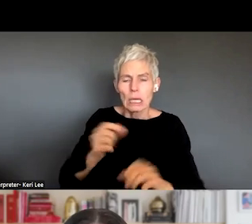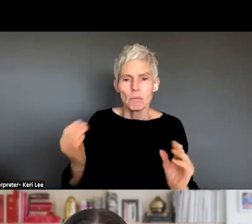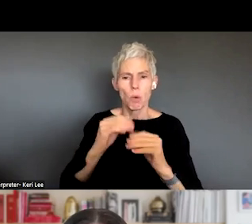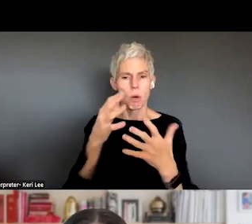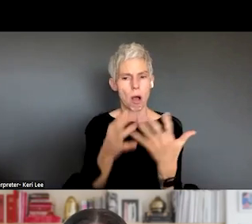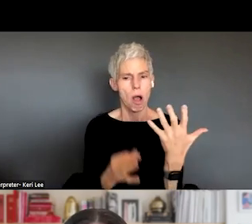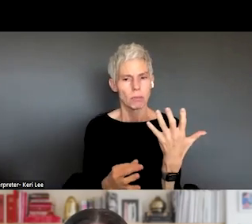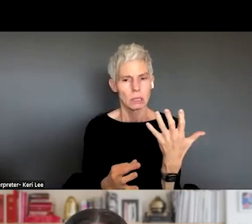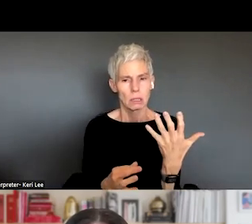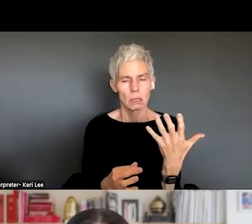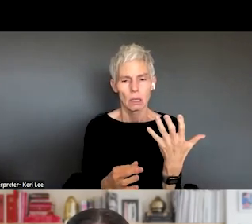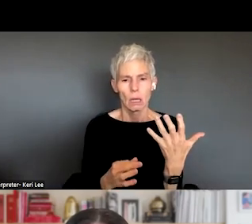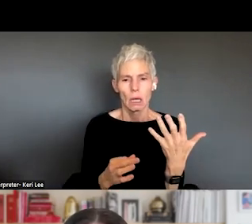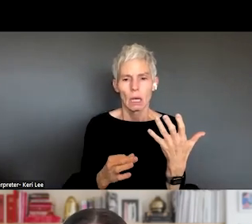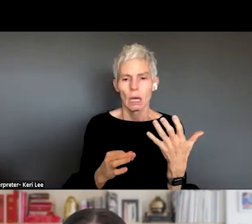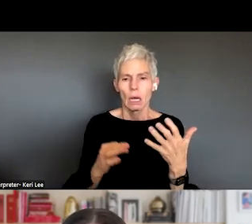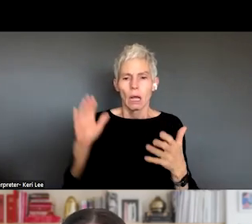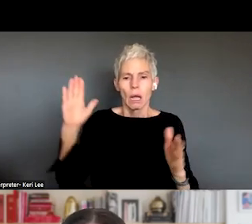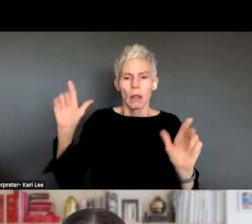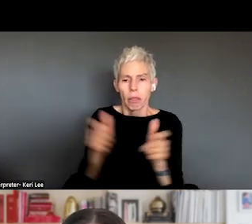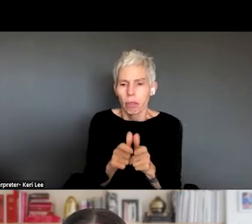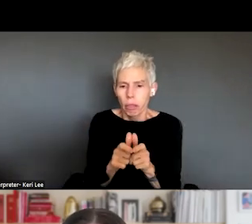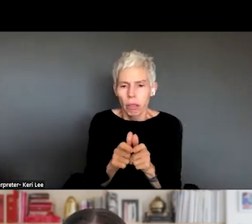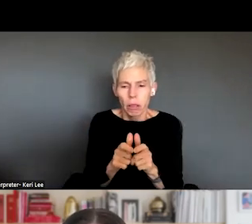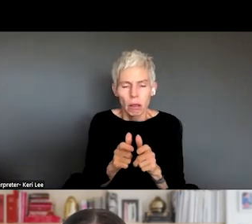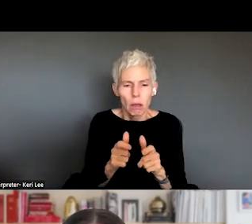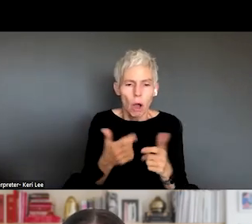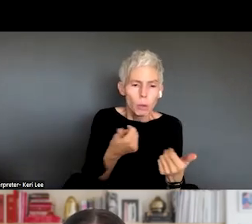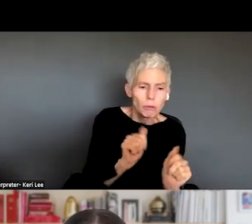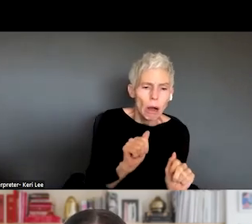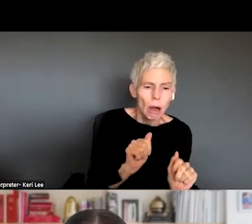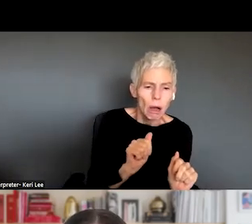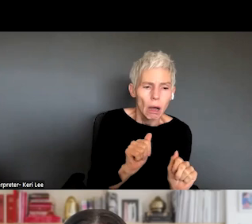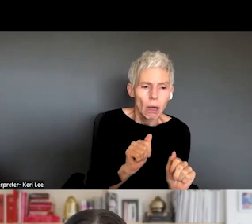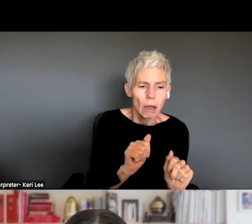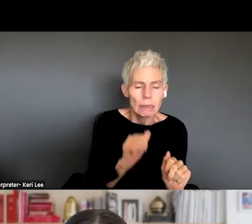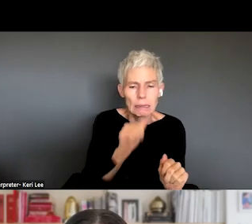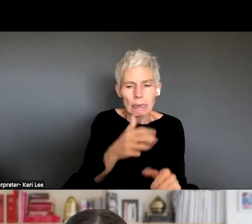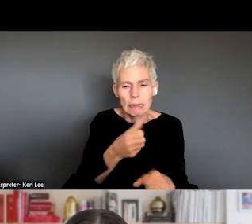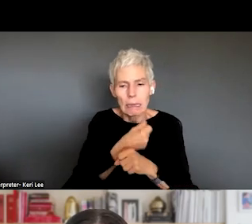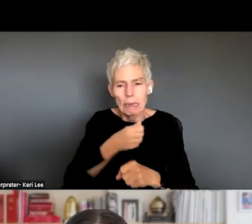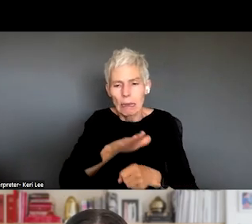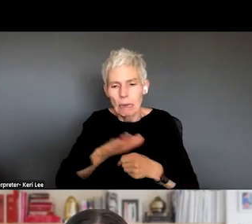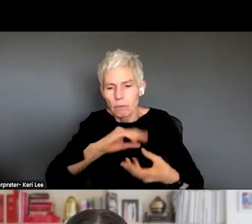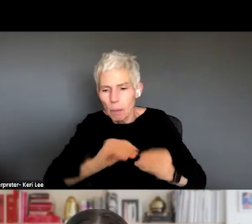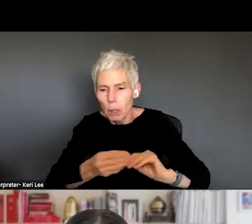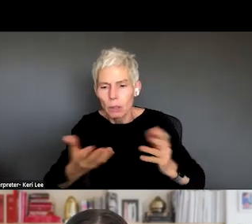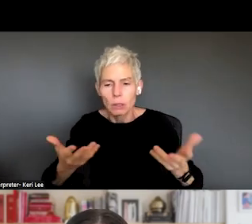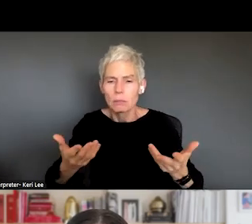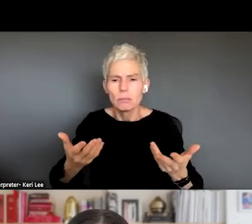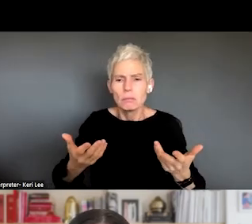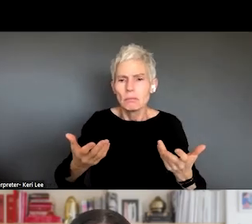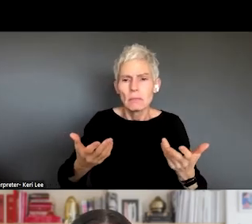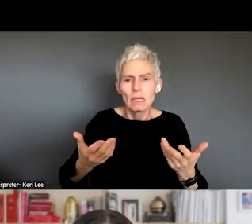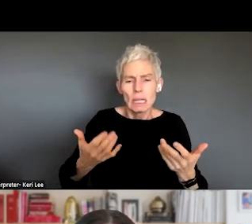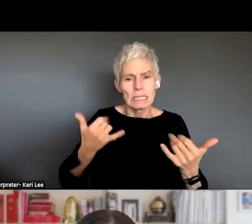not the time to scale back. It's not the time to say, well, we tried that and they didn't get enough numbers, or, it really, this